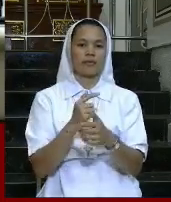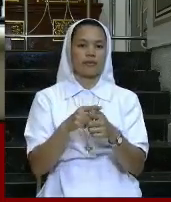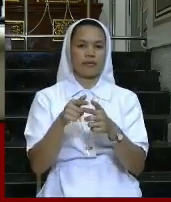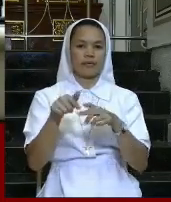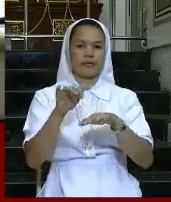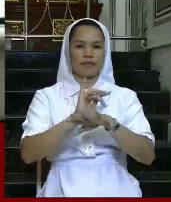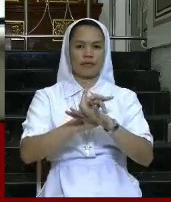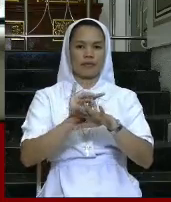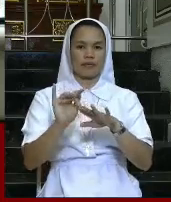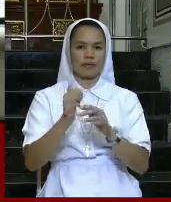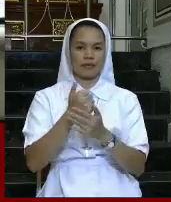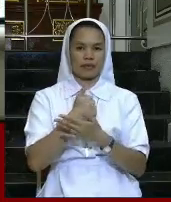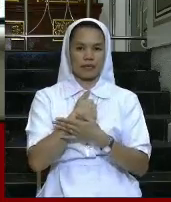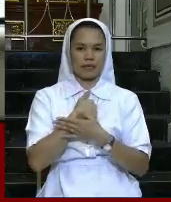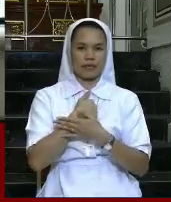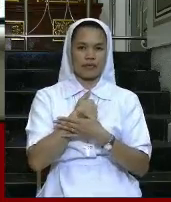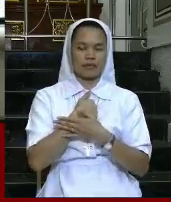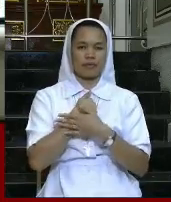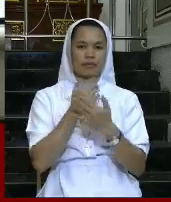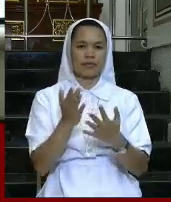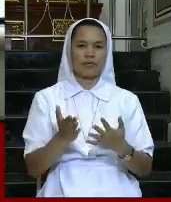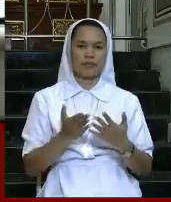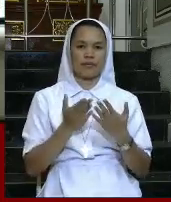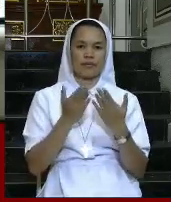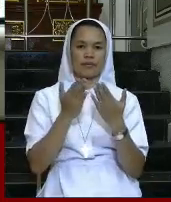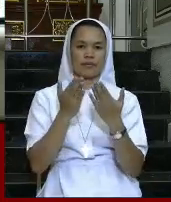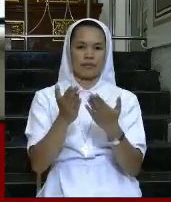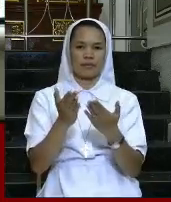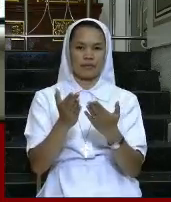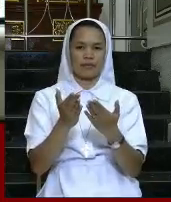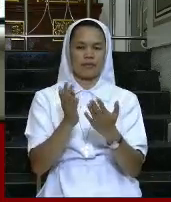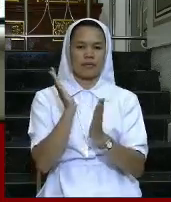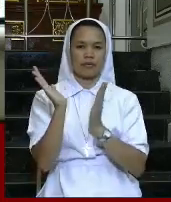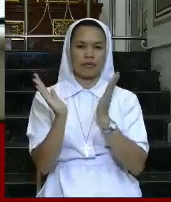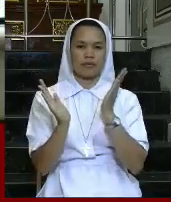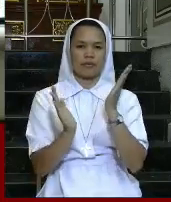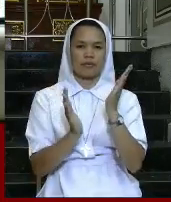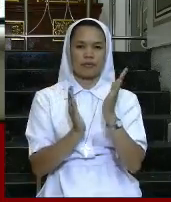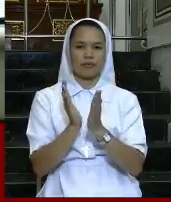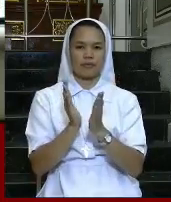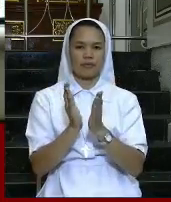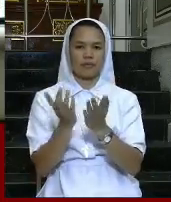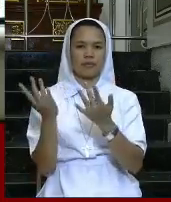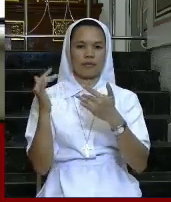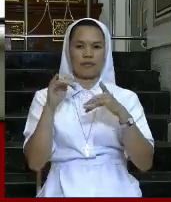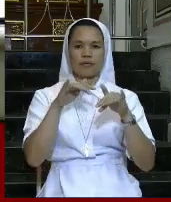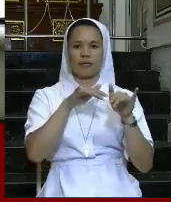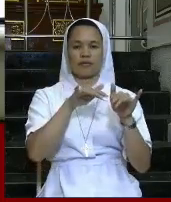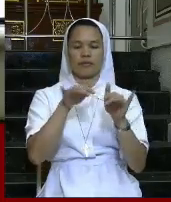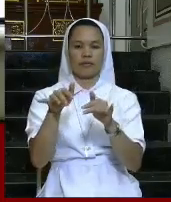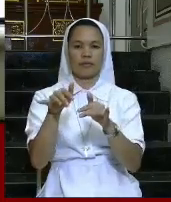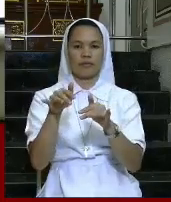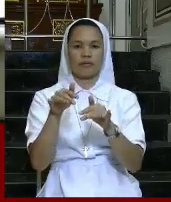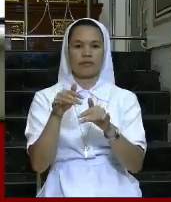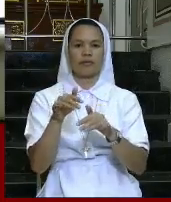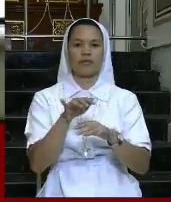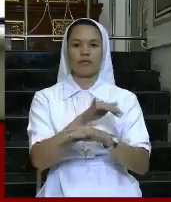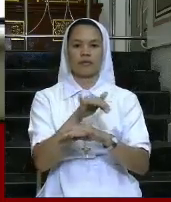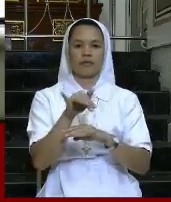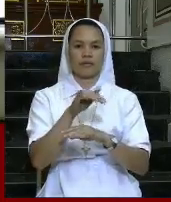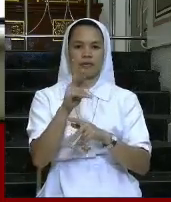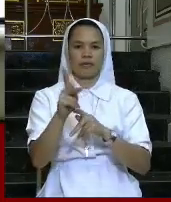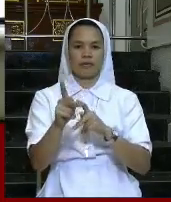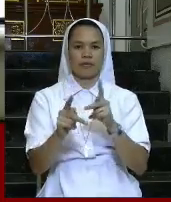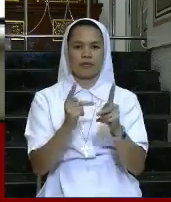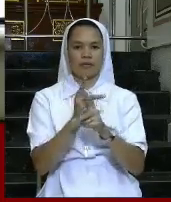emptied himself, taking the form of a slave, coming in human likeness,